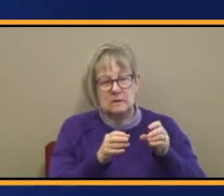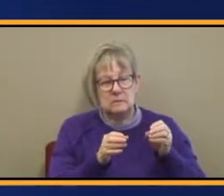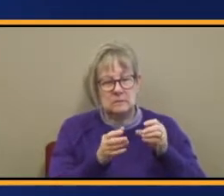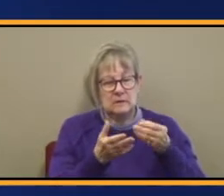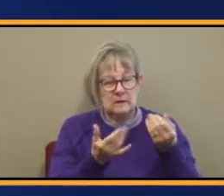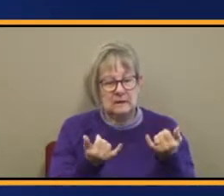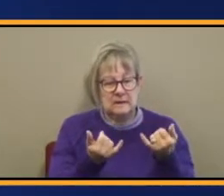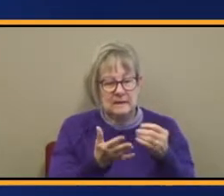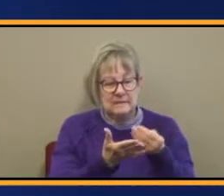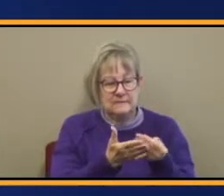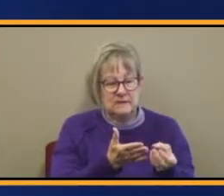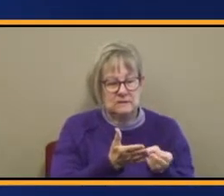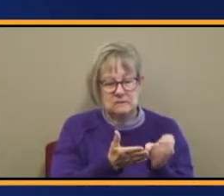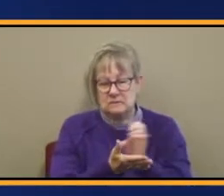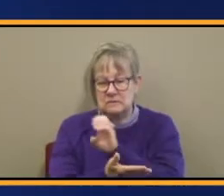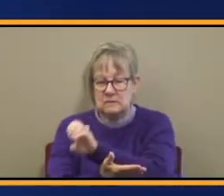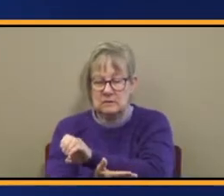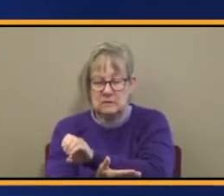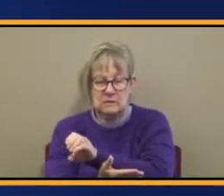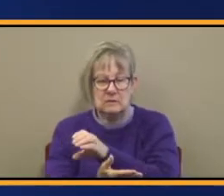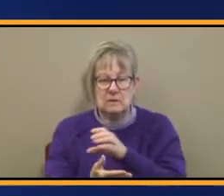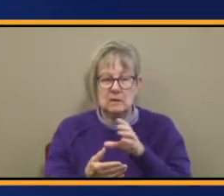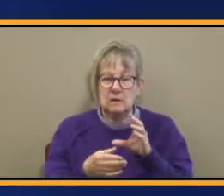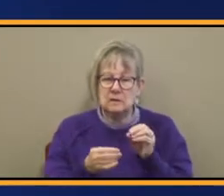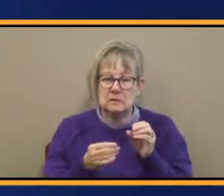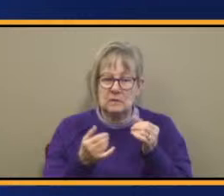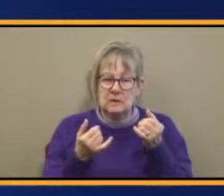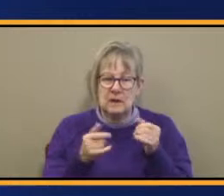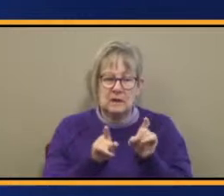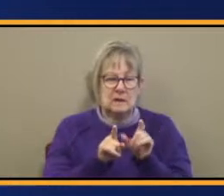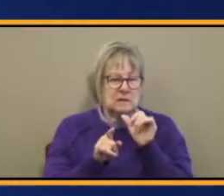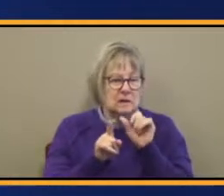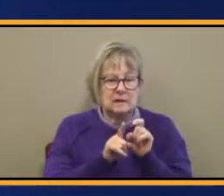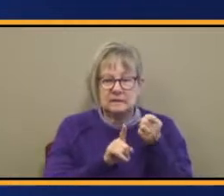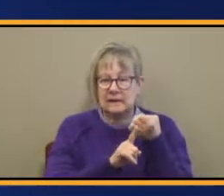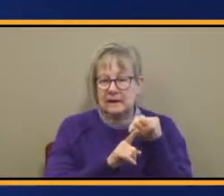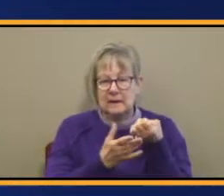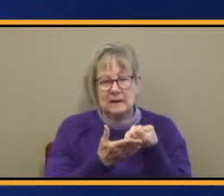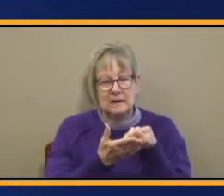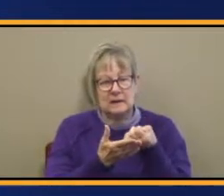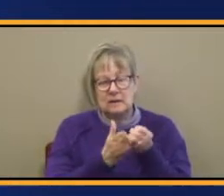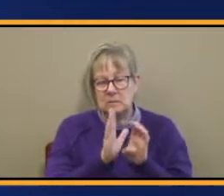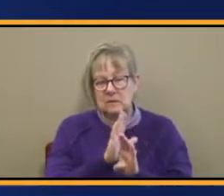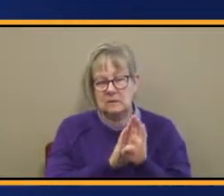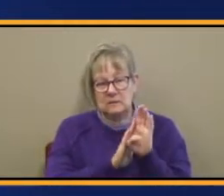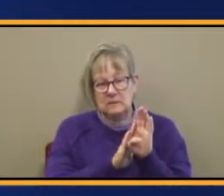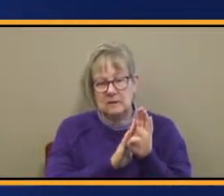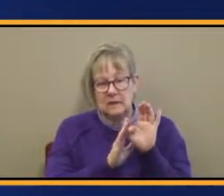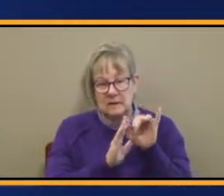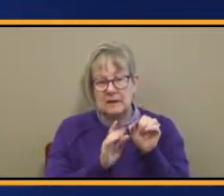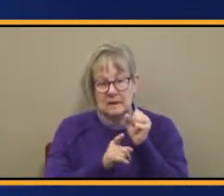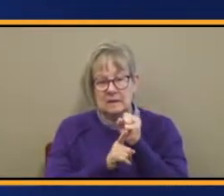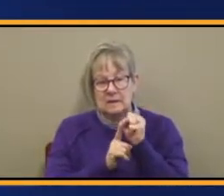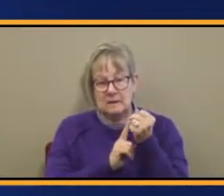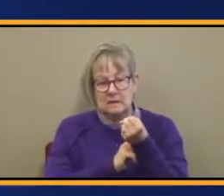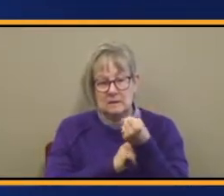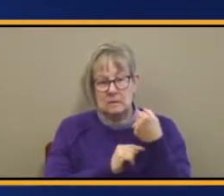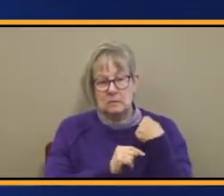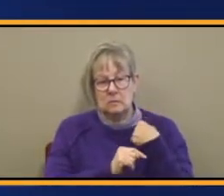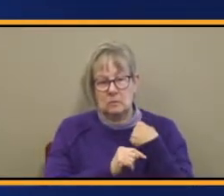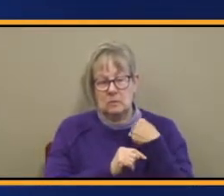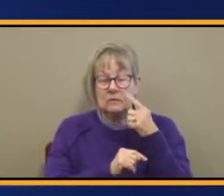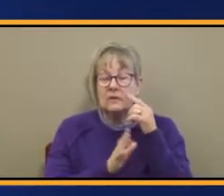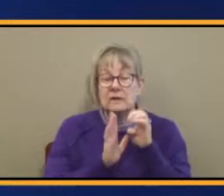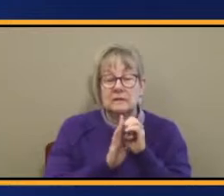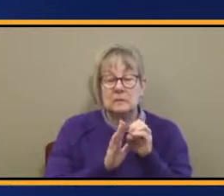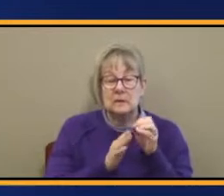families? No, not unless it has an economic development incentive agreement tied to it. And then in that case, we'd be able to know directly. Or for example,